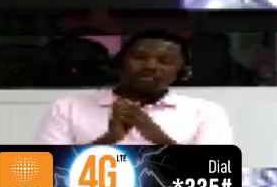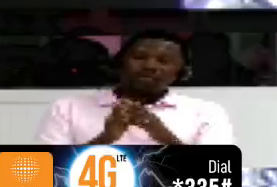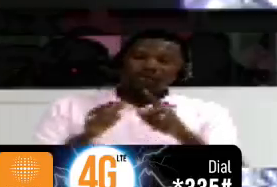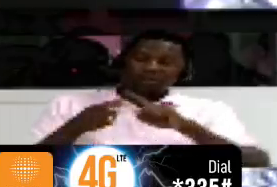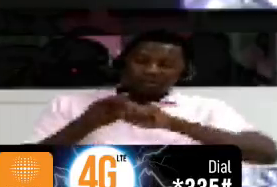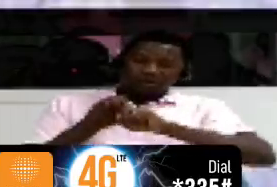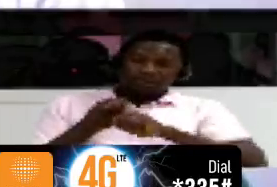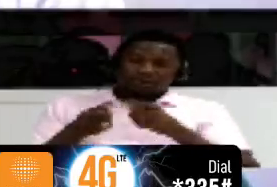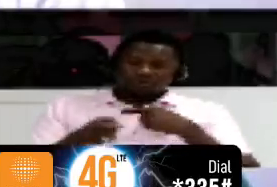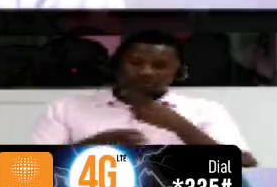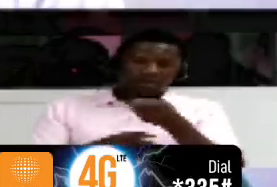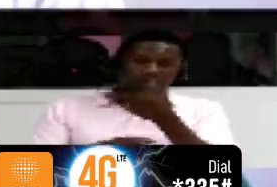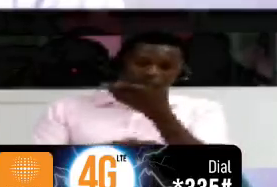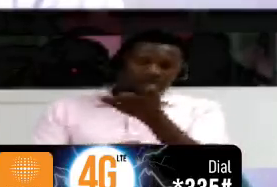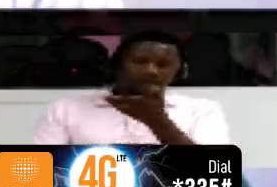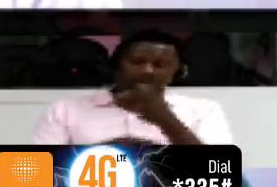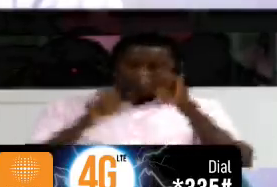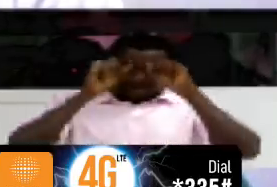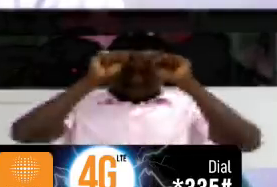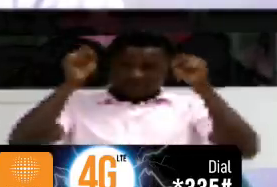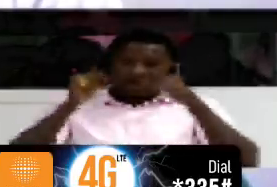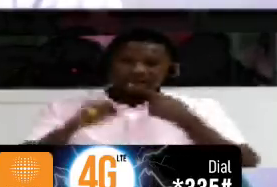at the time? That is one of them.